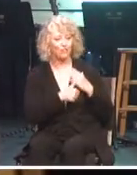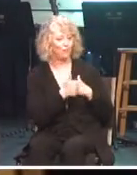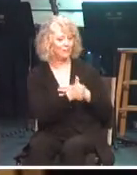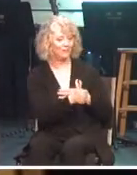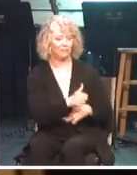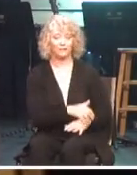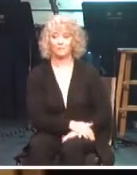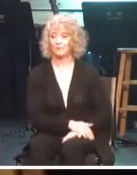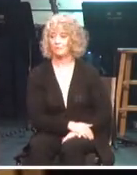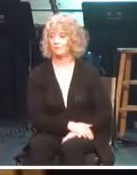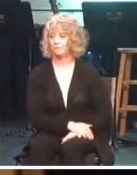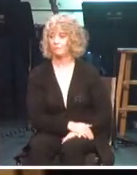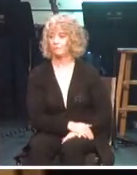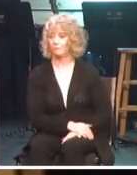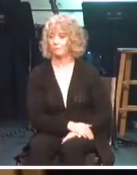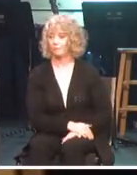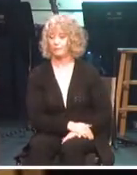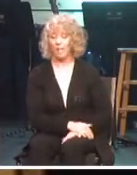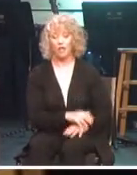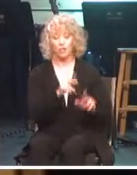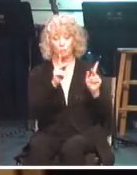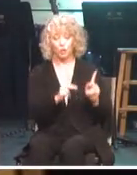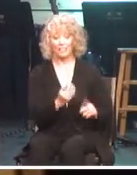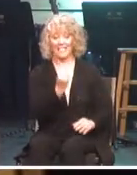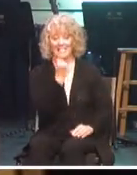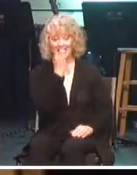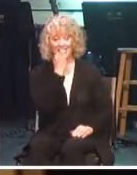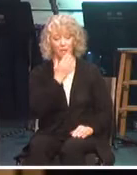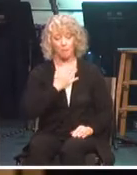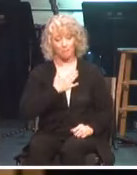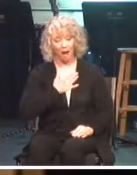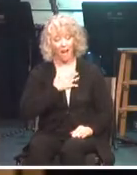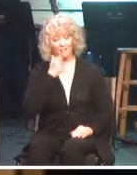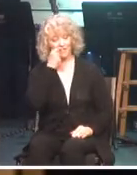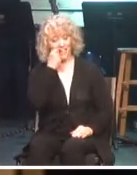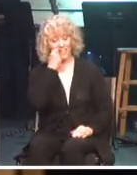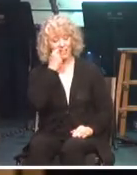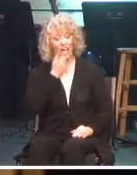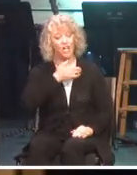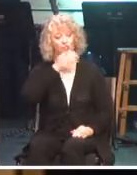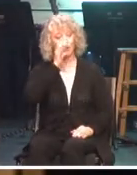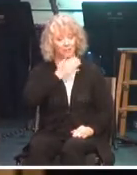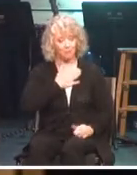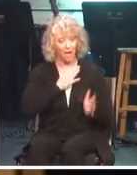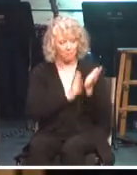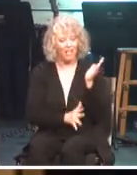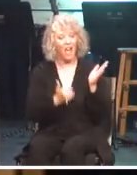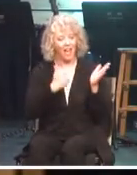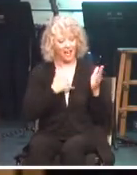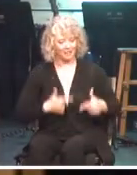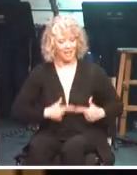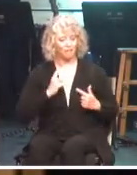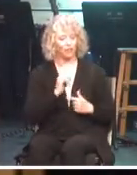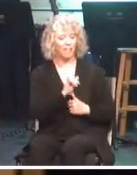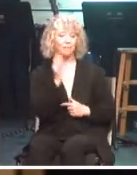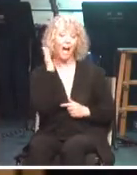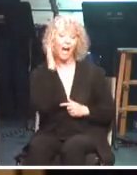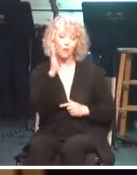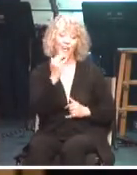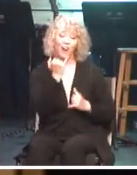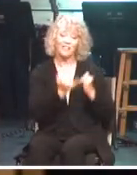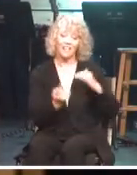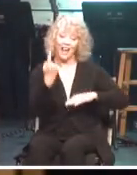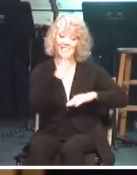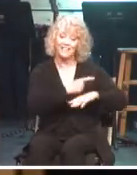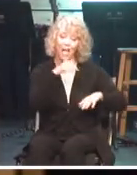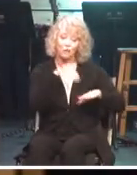yourselves. He who eats my flesh and drinks my blood has eternal life, and I will raise him up